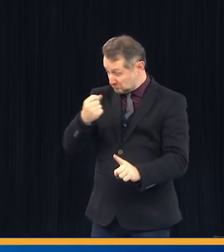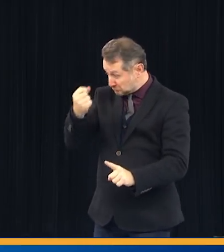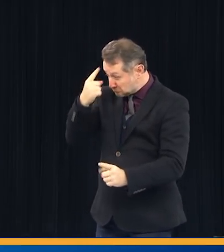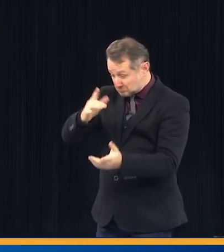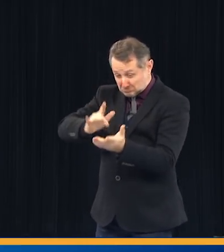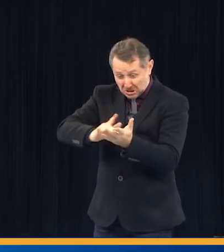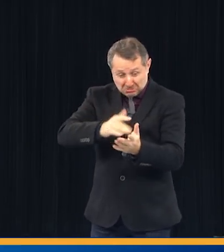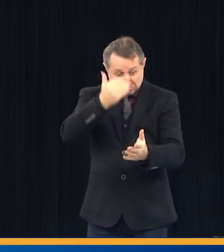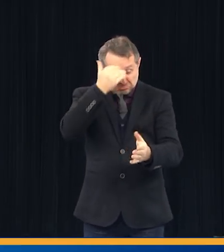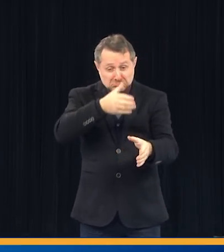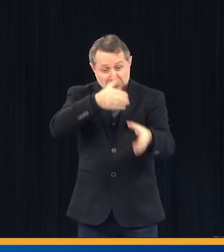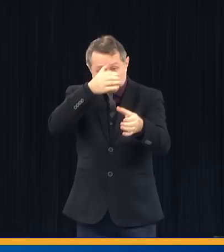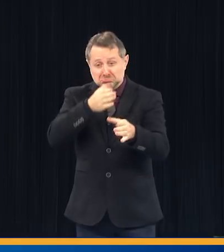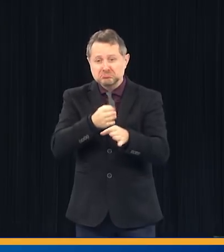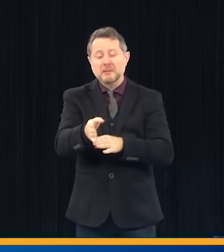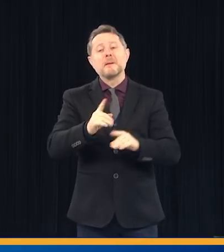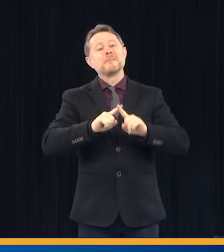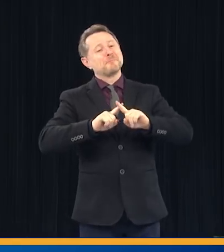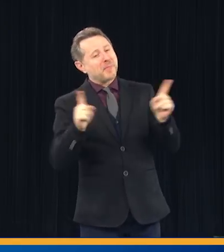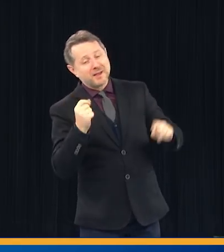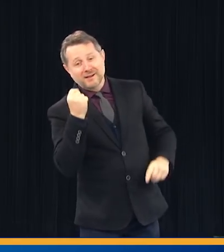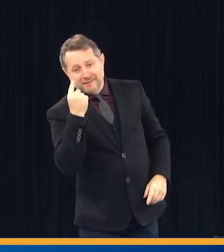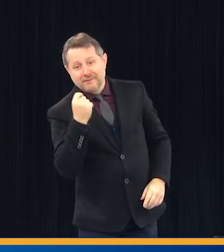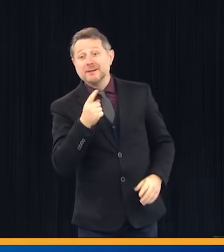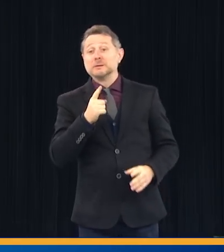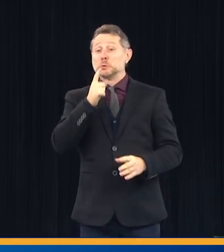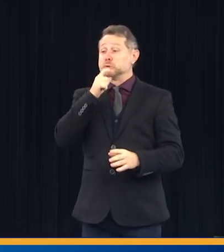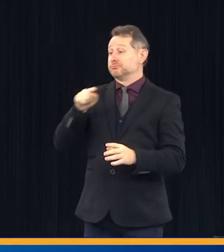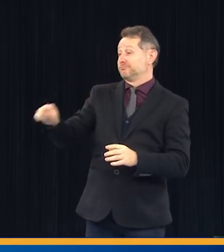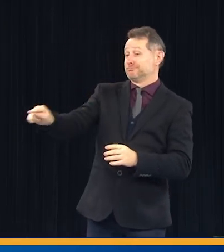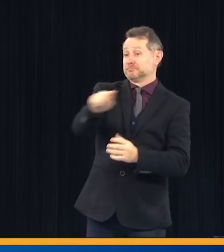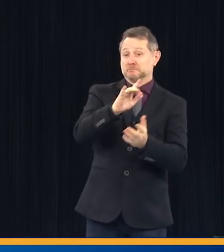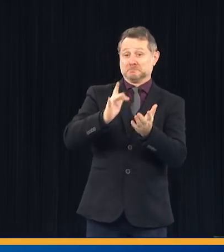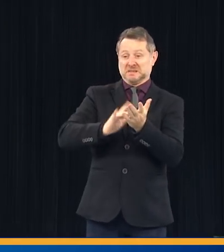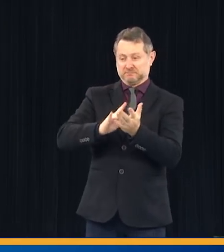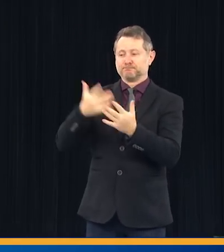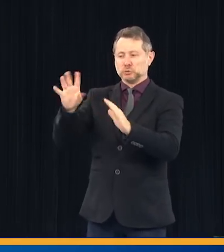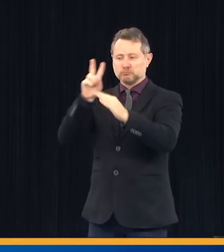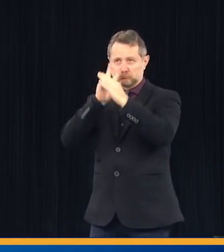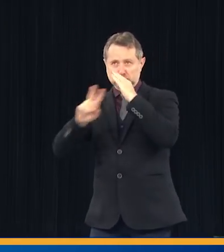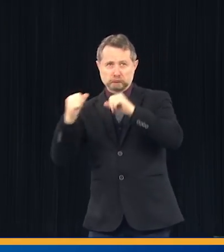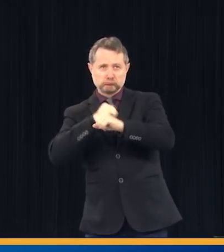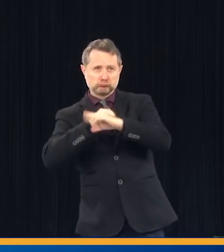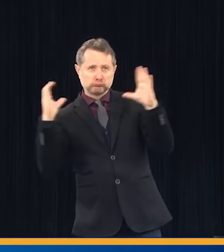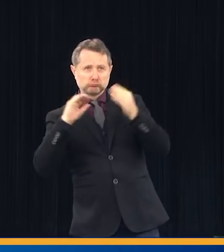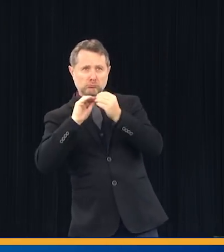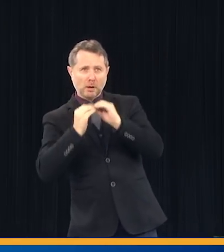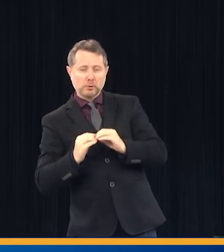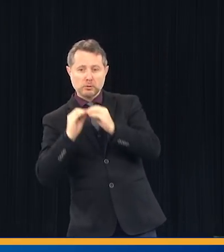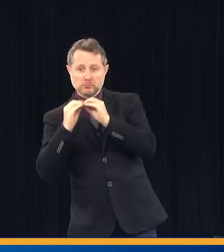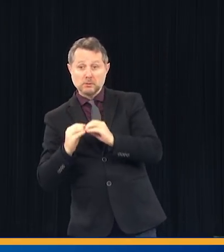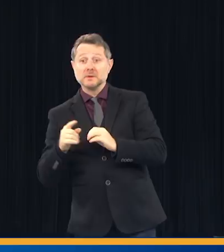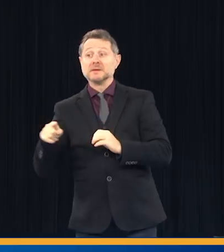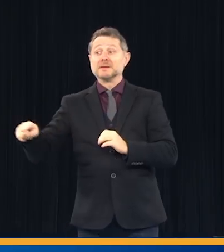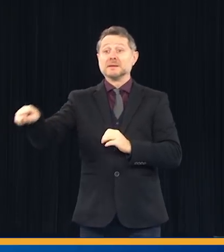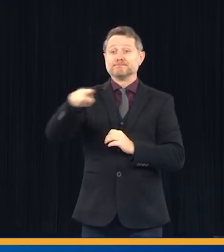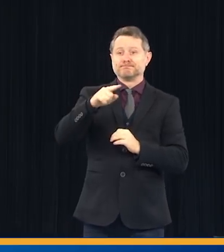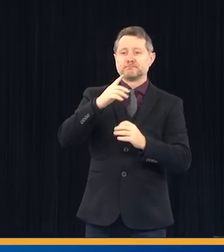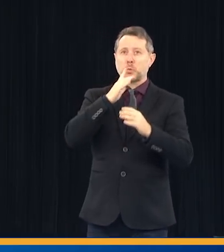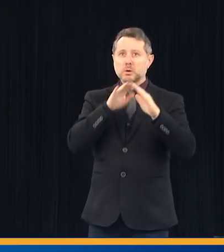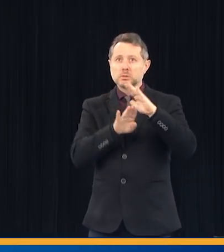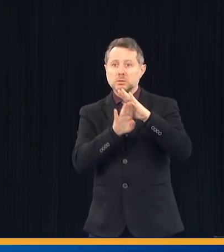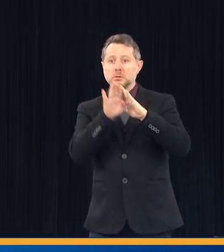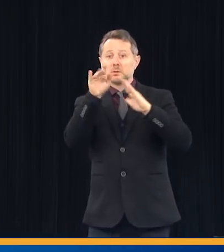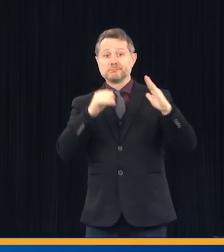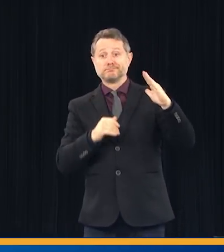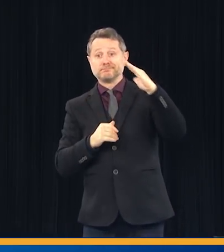point. They do numerical projections, and then you plan based on the projection. You plan based on the